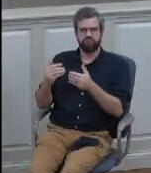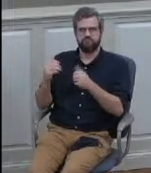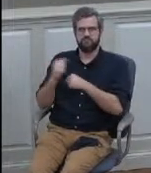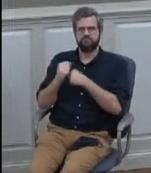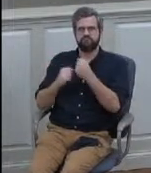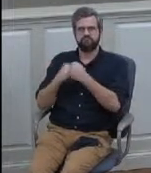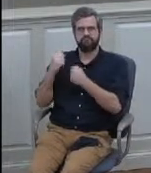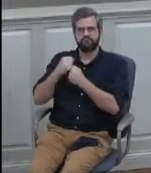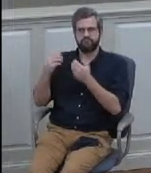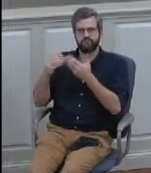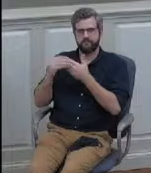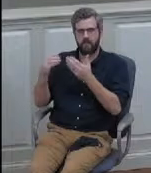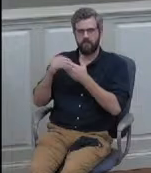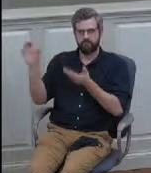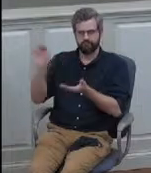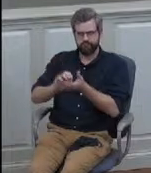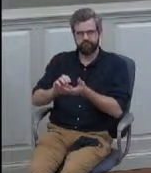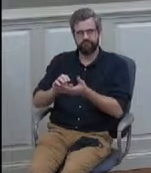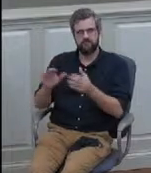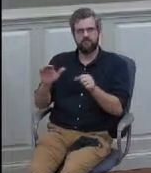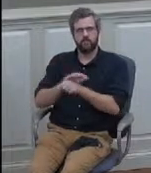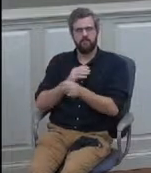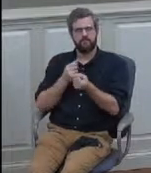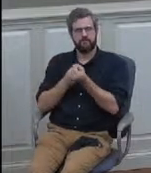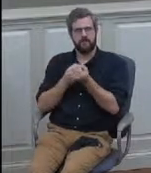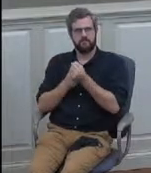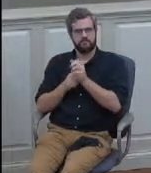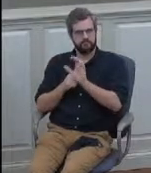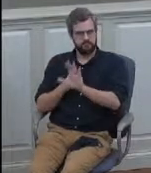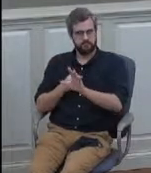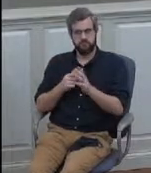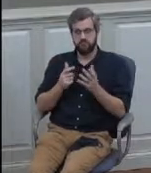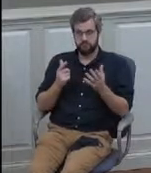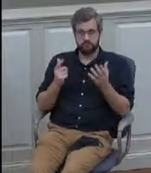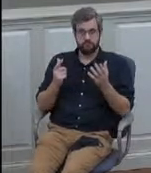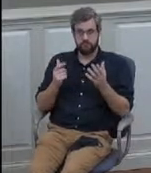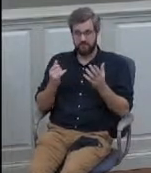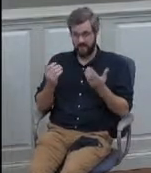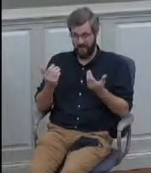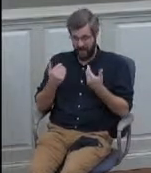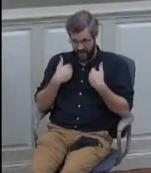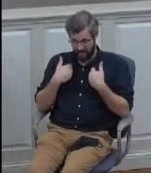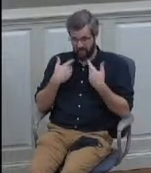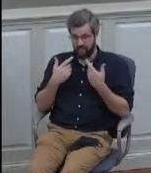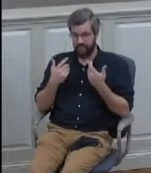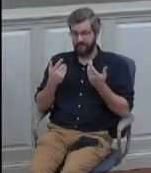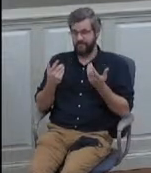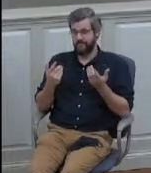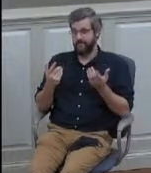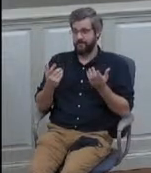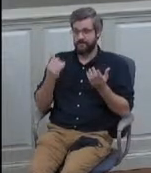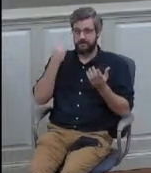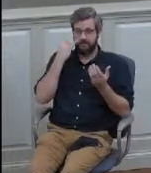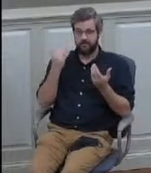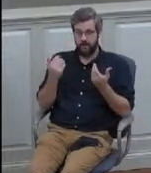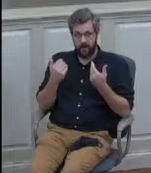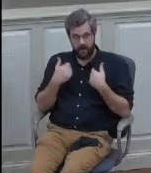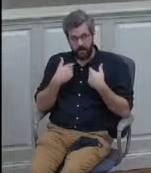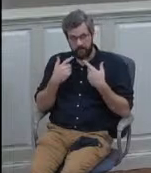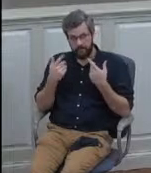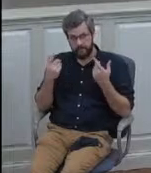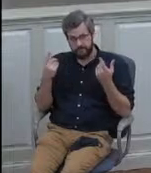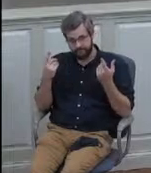construction dollars if it was fully funded. Certainly, it would make us more reactive if we have a potential